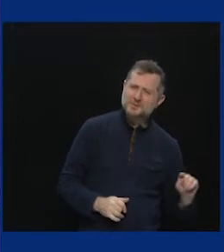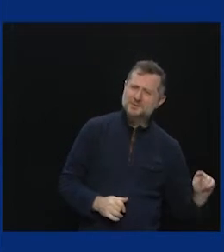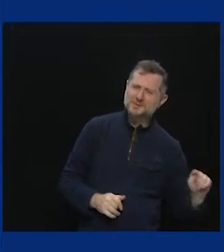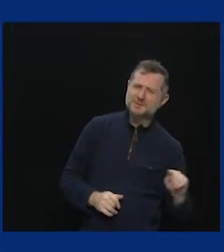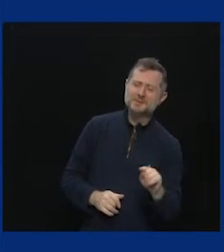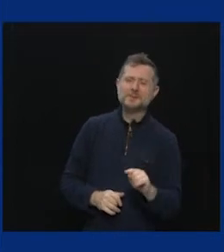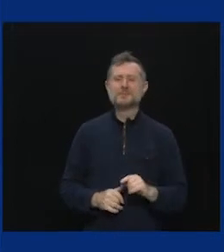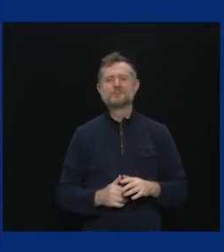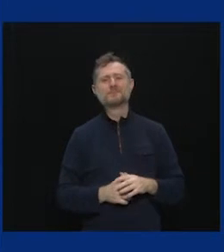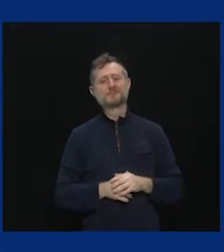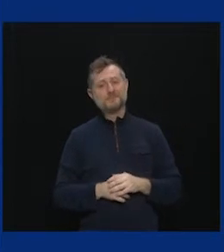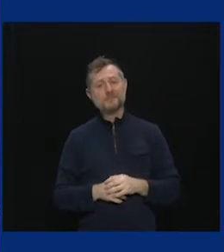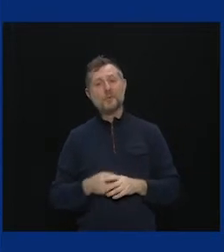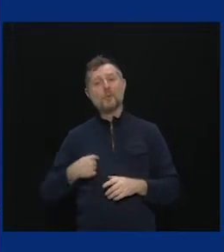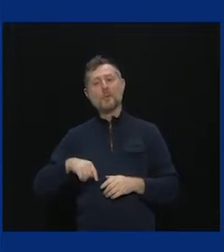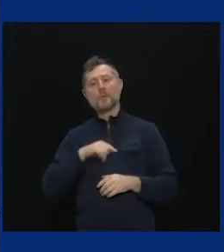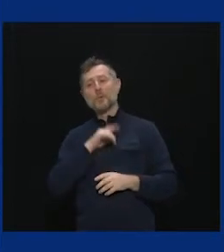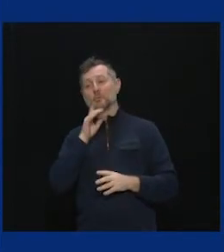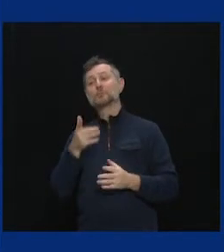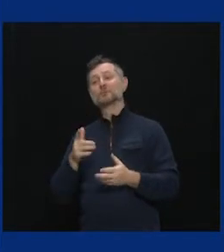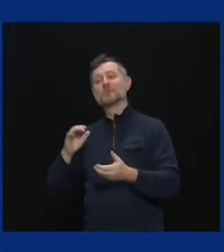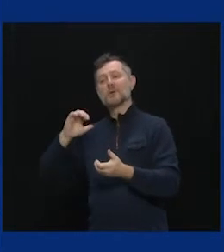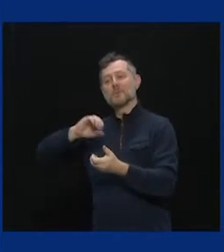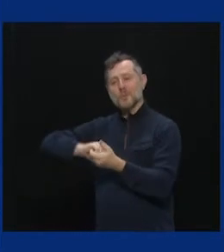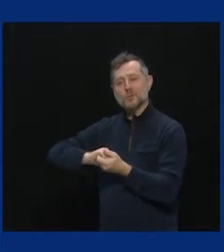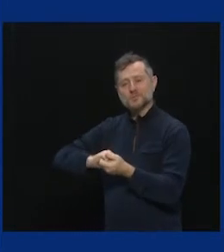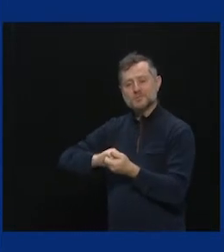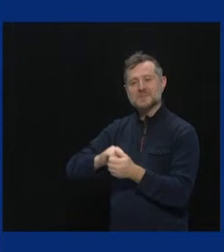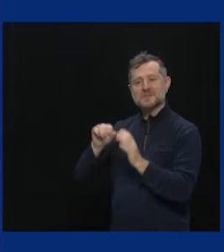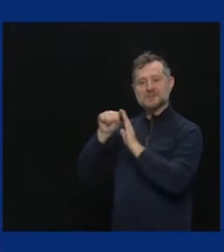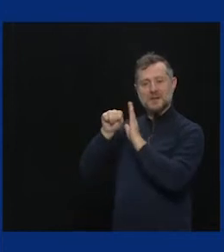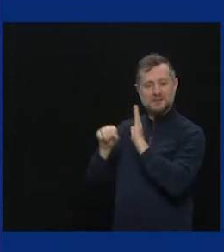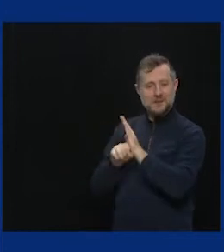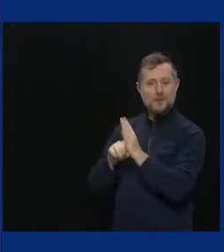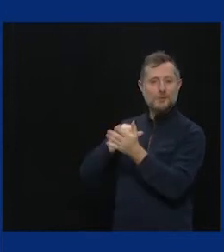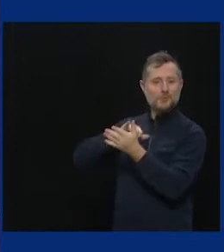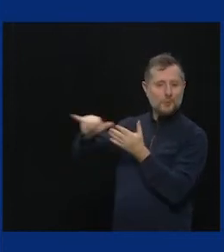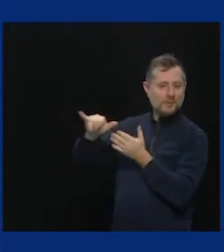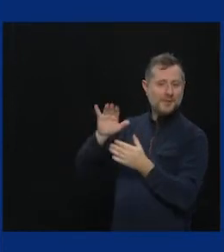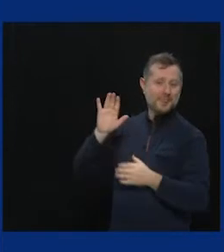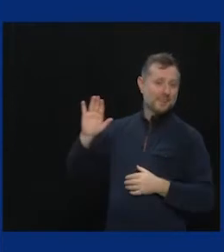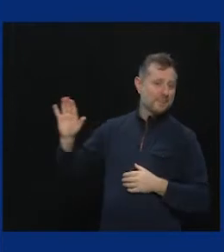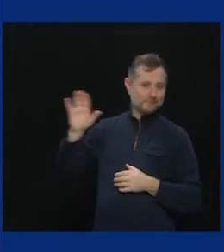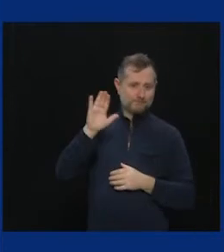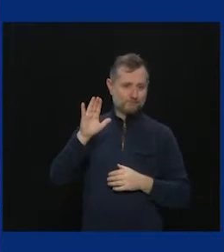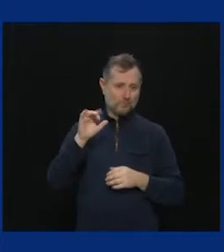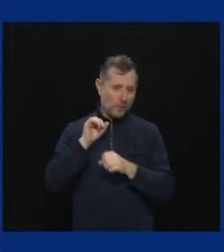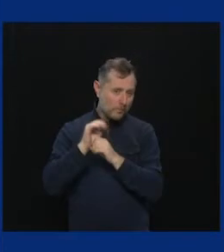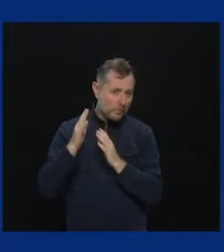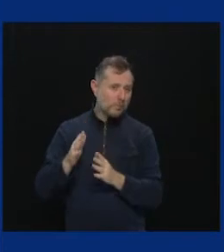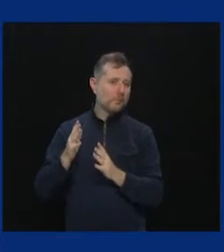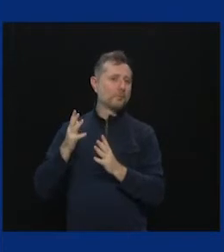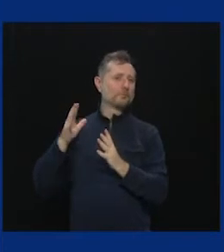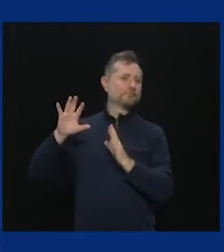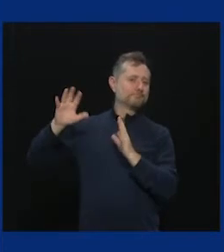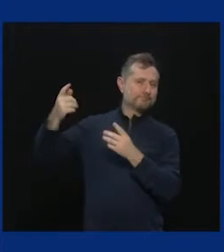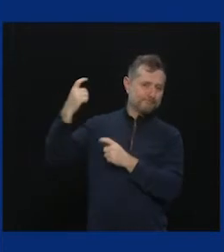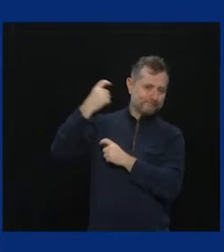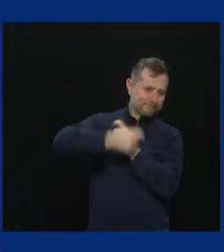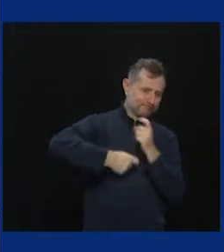And we are a partner of the state of New York in their effort to grant funding through